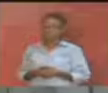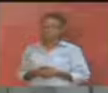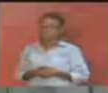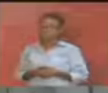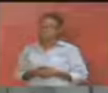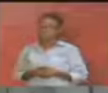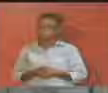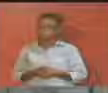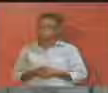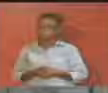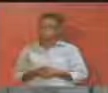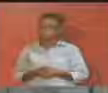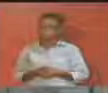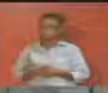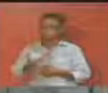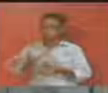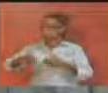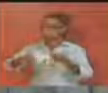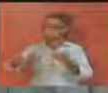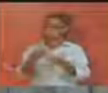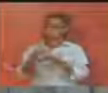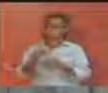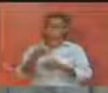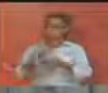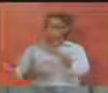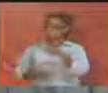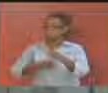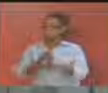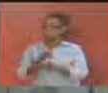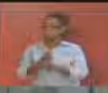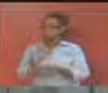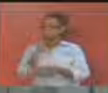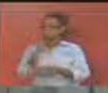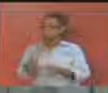shortages globally has been blamed on